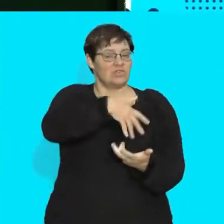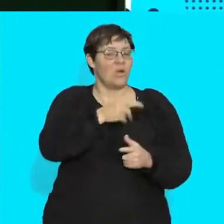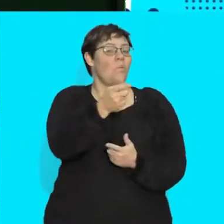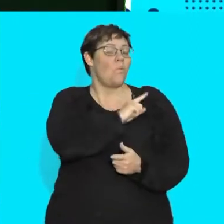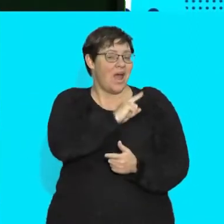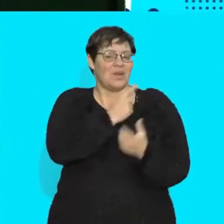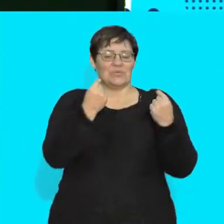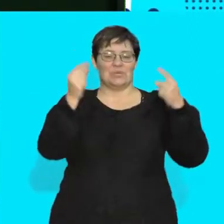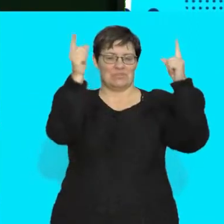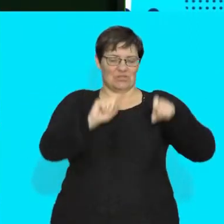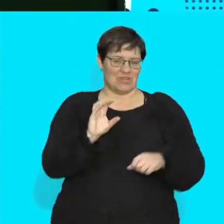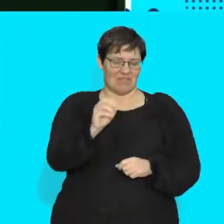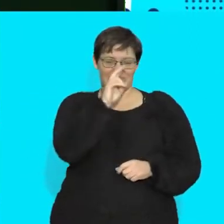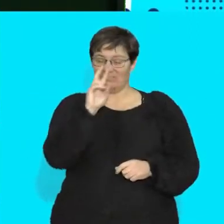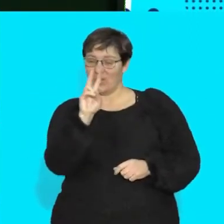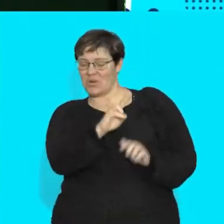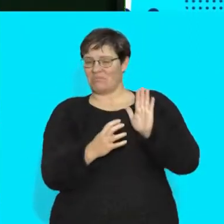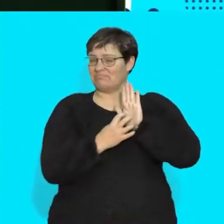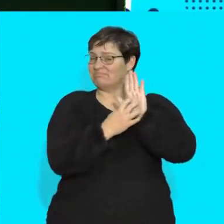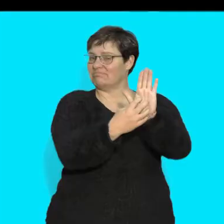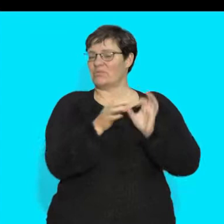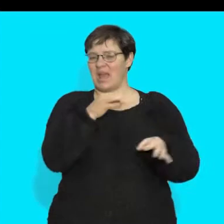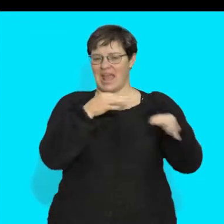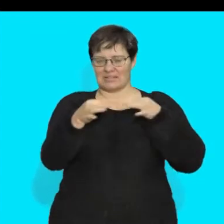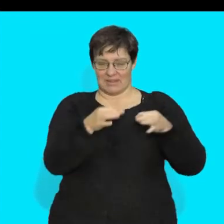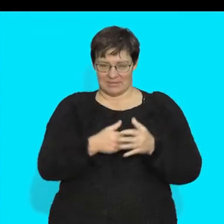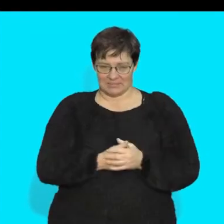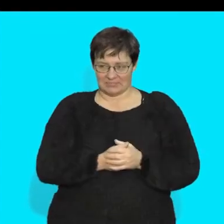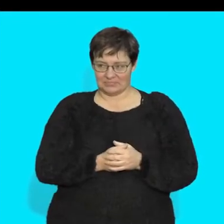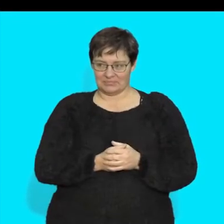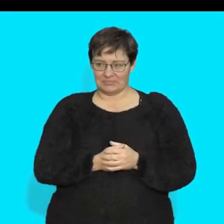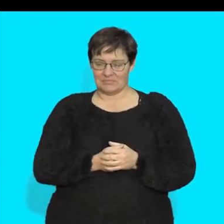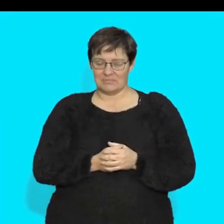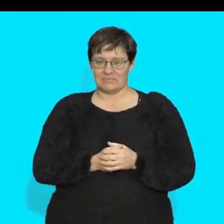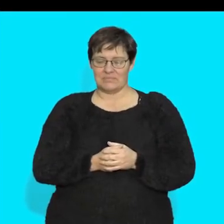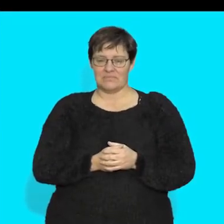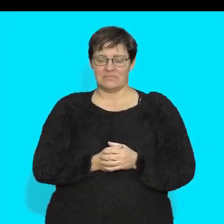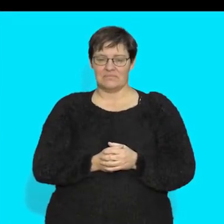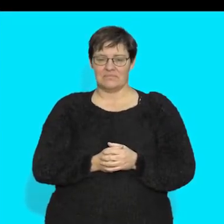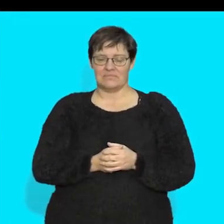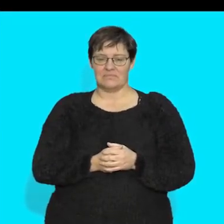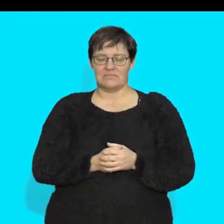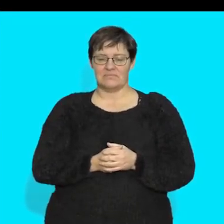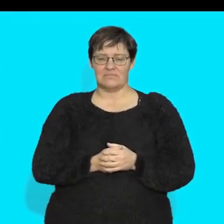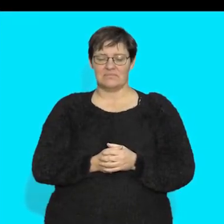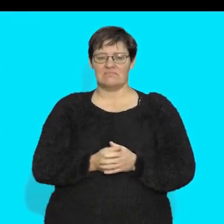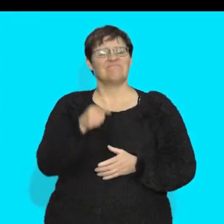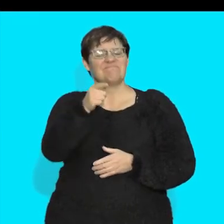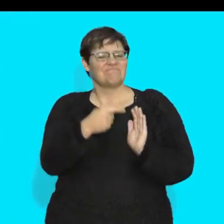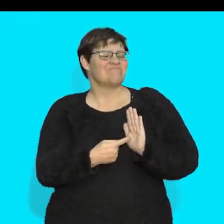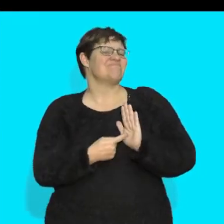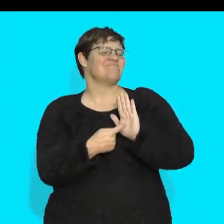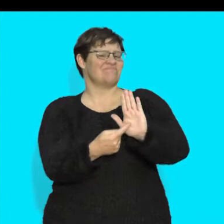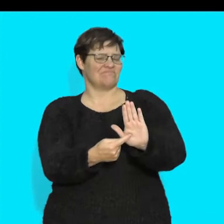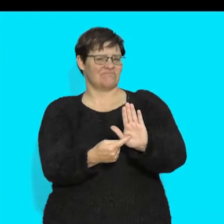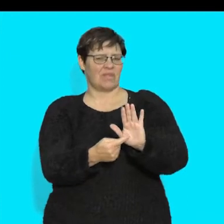do something special. Have a look at the diagram to explain it, so you can see what's going on. Now, this